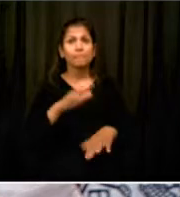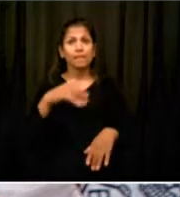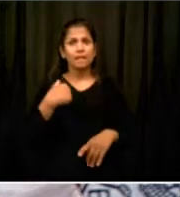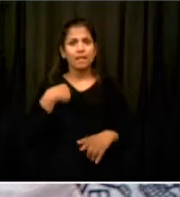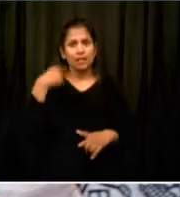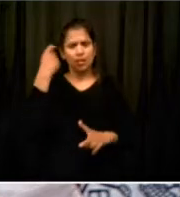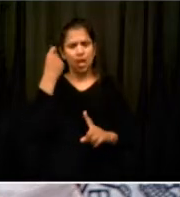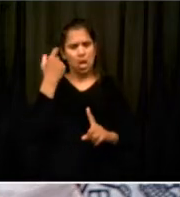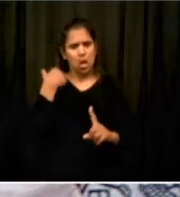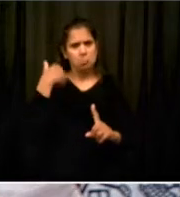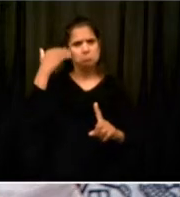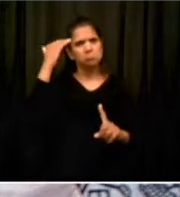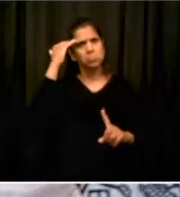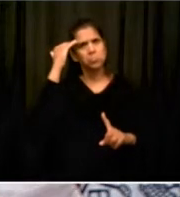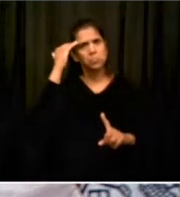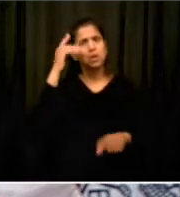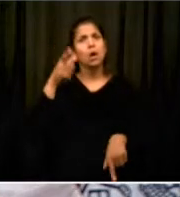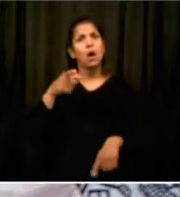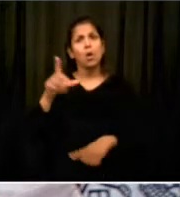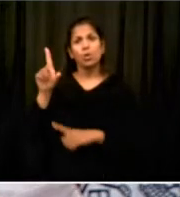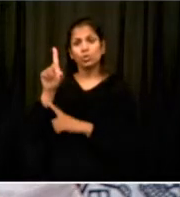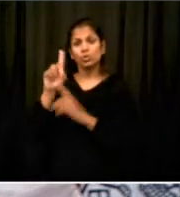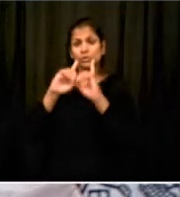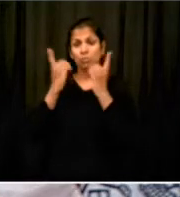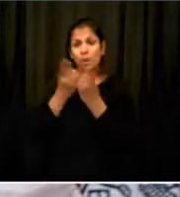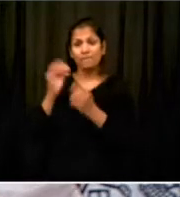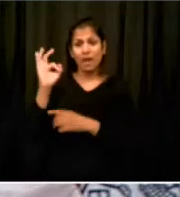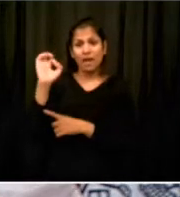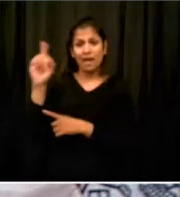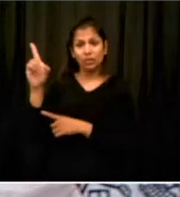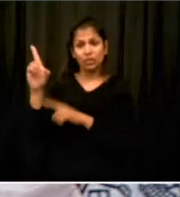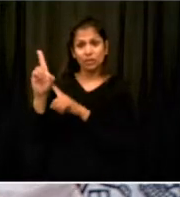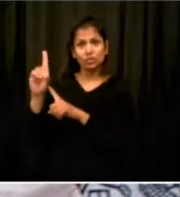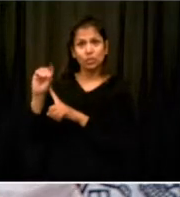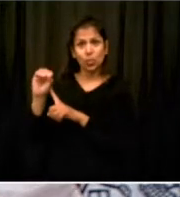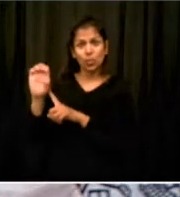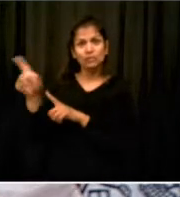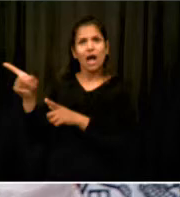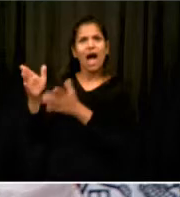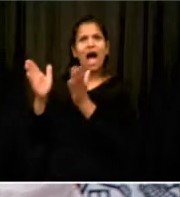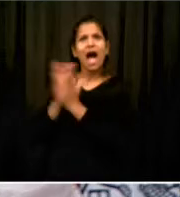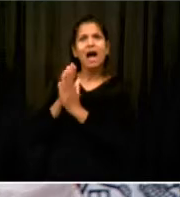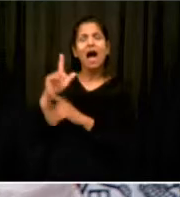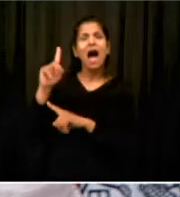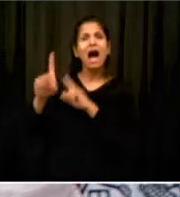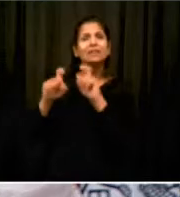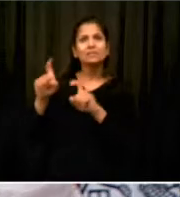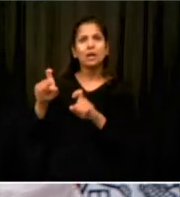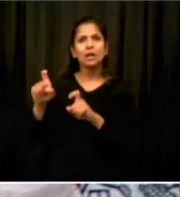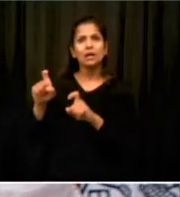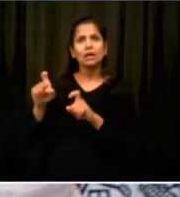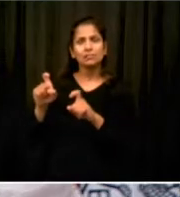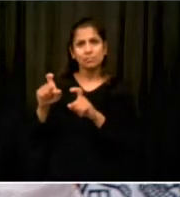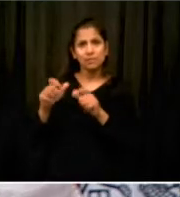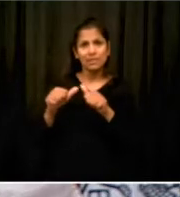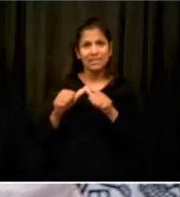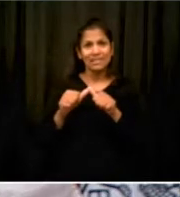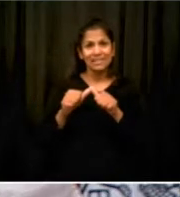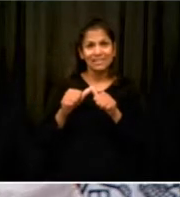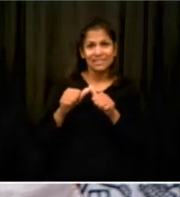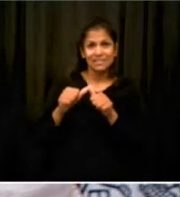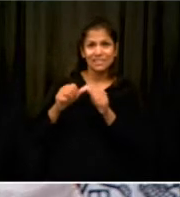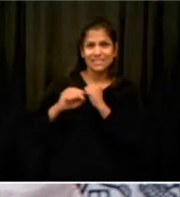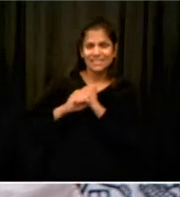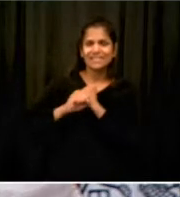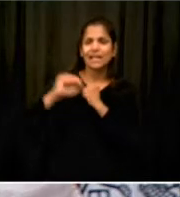extension to submit its plans for each of the 1,800 school buildings until August 14th. And our understanding is that the